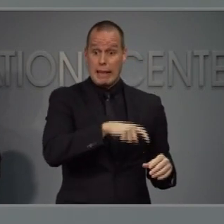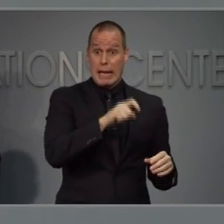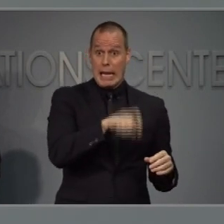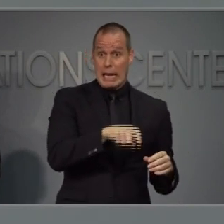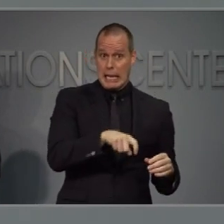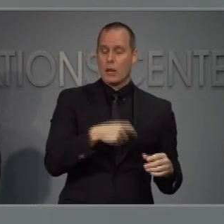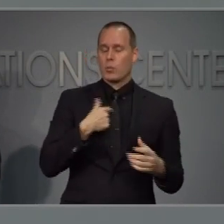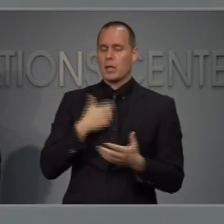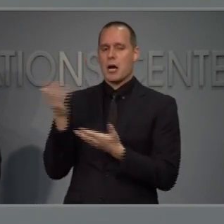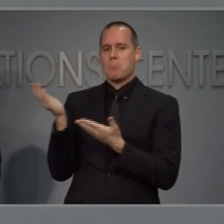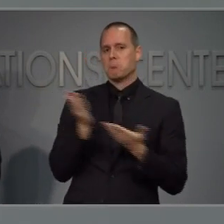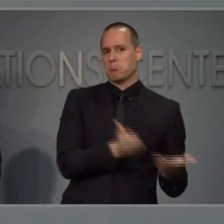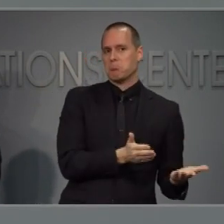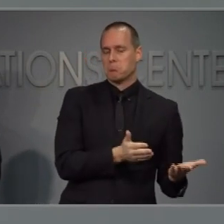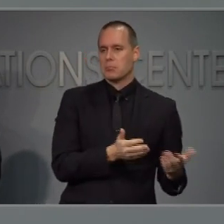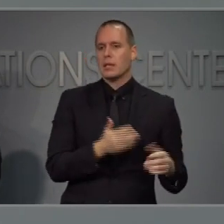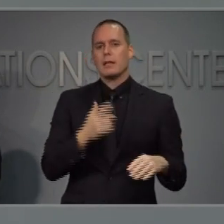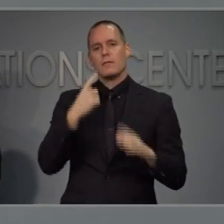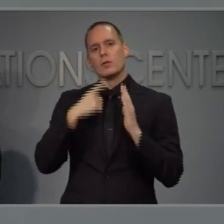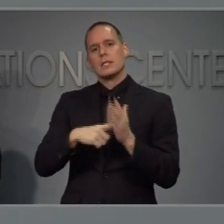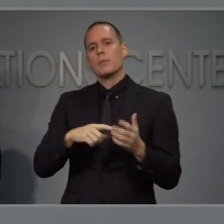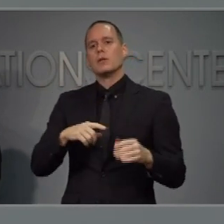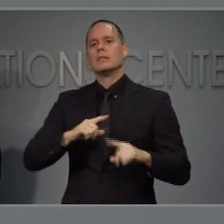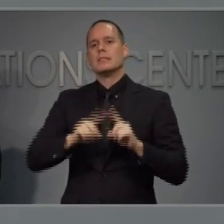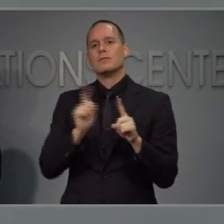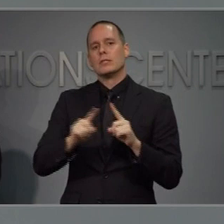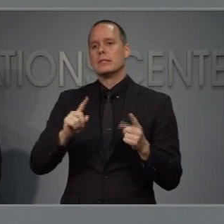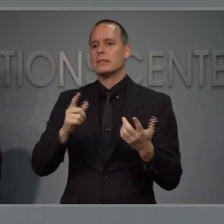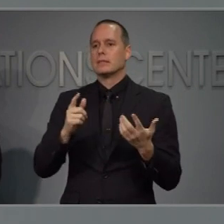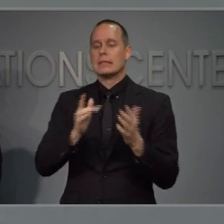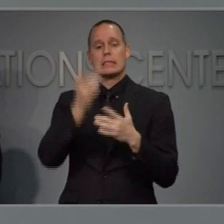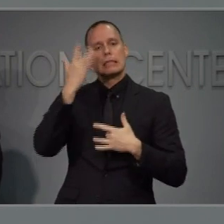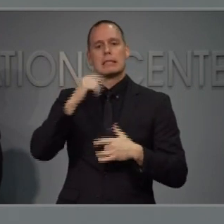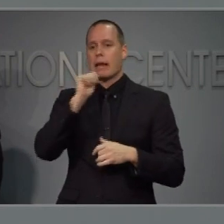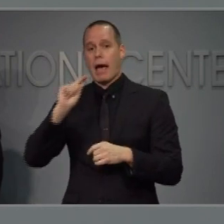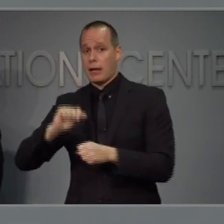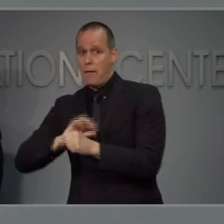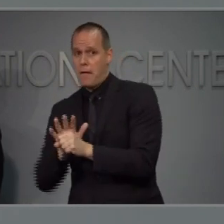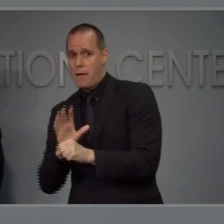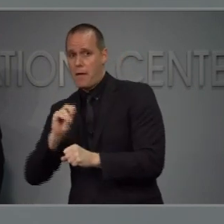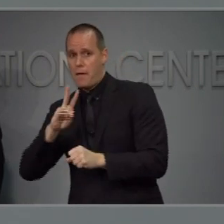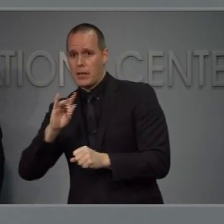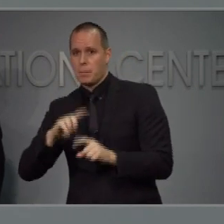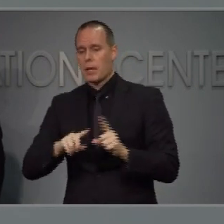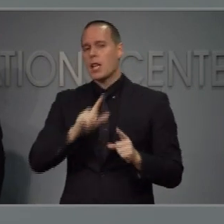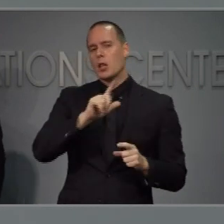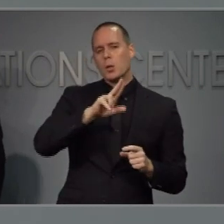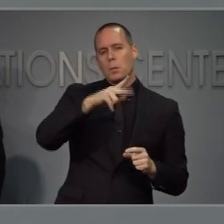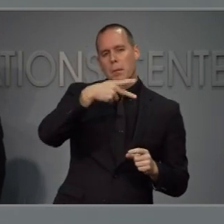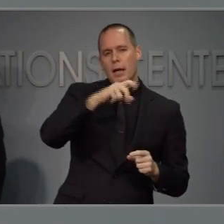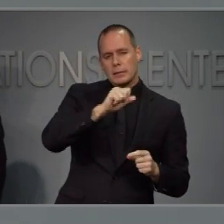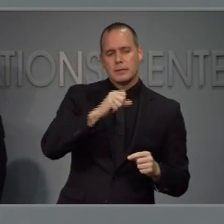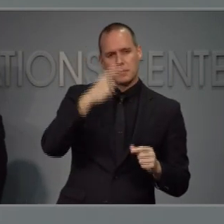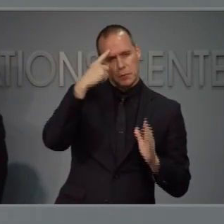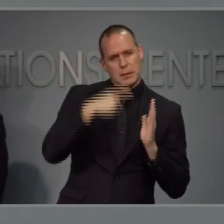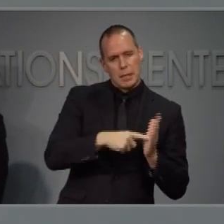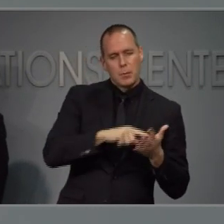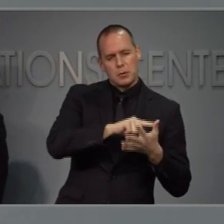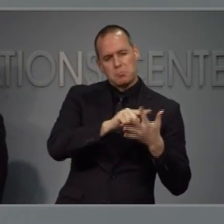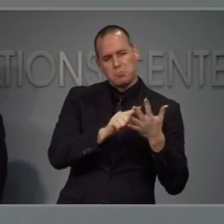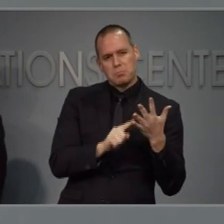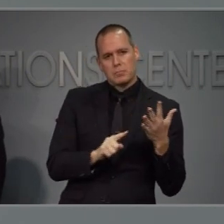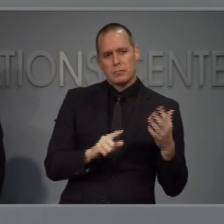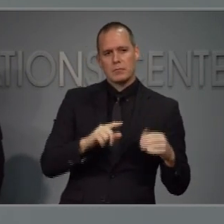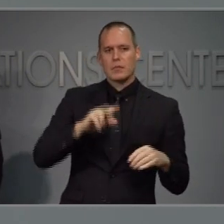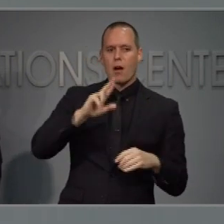So those with some of our inflammatory diseases like lupus and rheumatoid arthritis use those medicines to treat their chronic